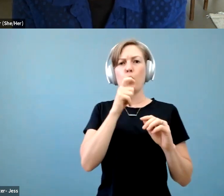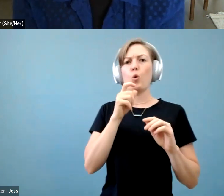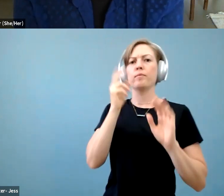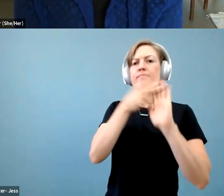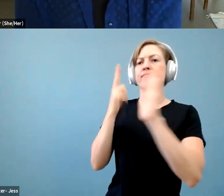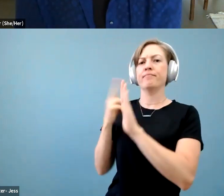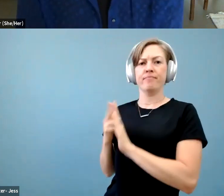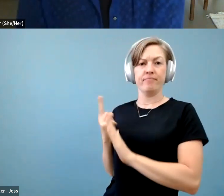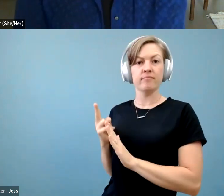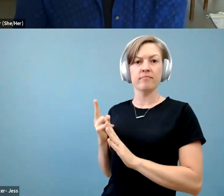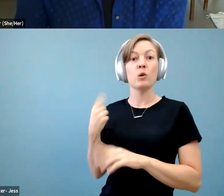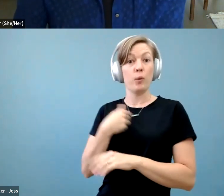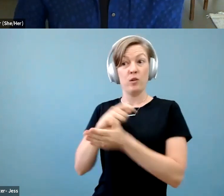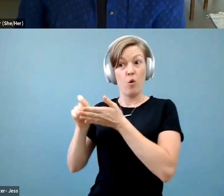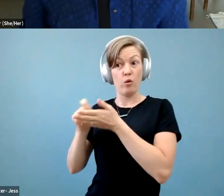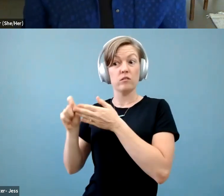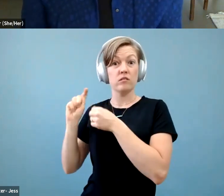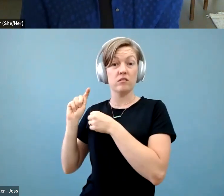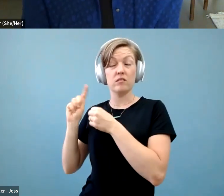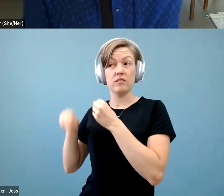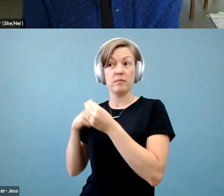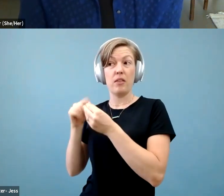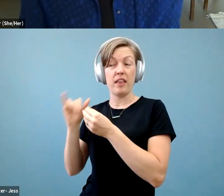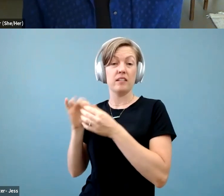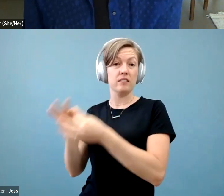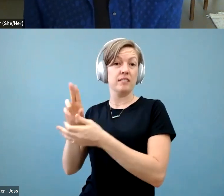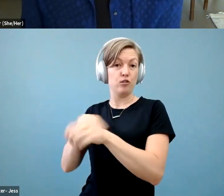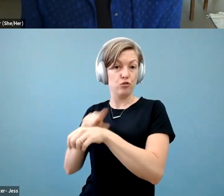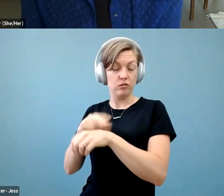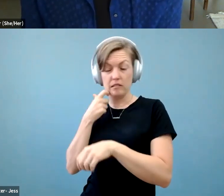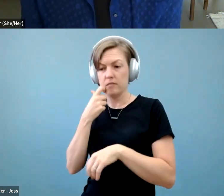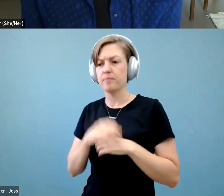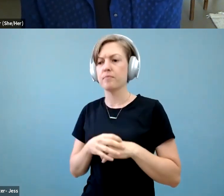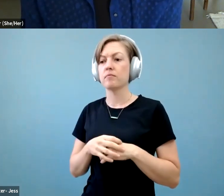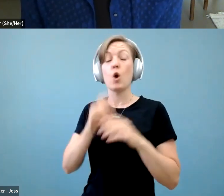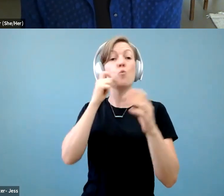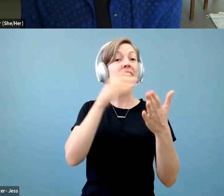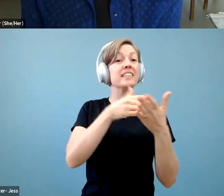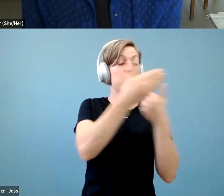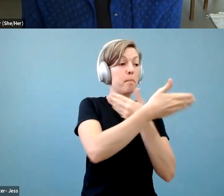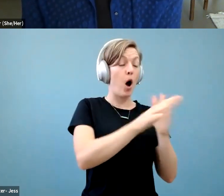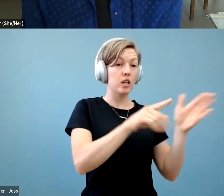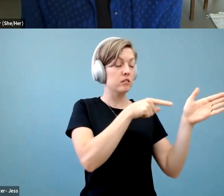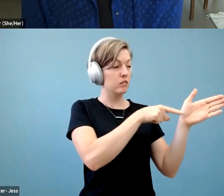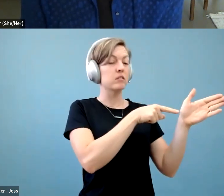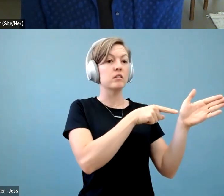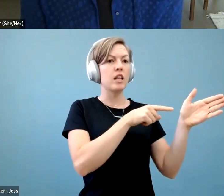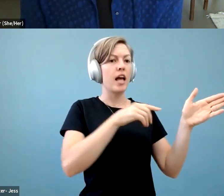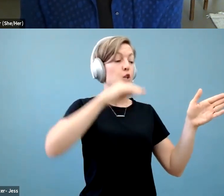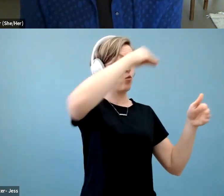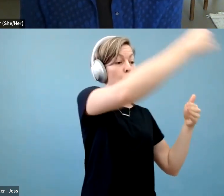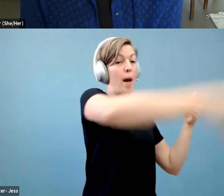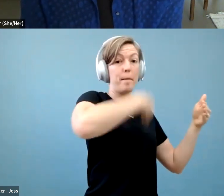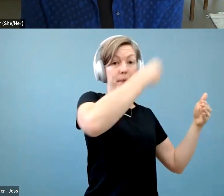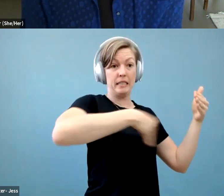about this in Nature recently. If you take a racist box and you put a type of wrapping paper on it